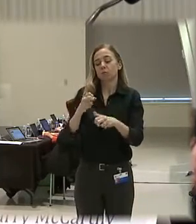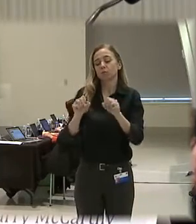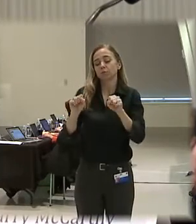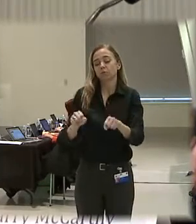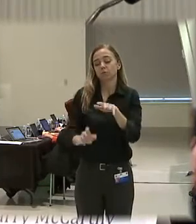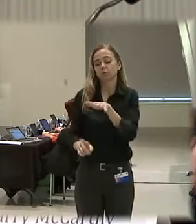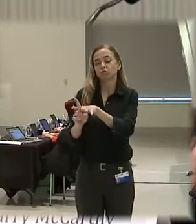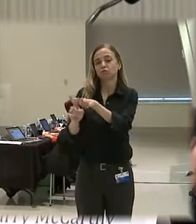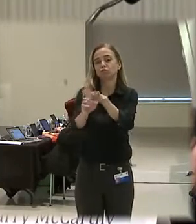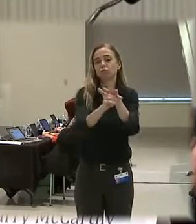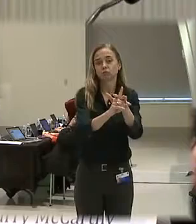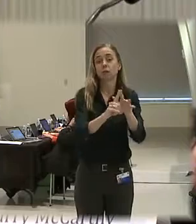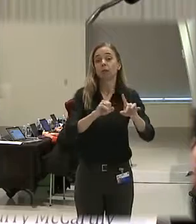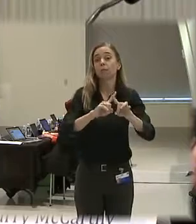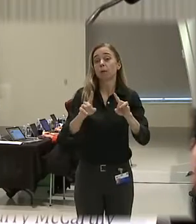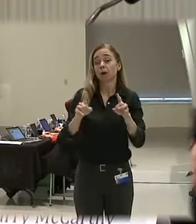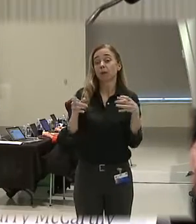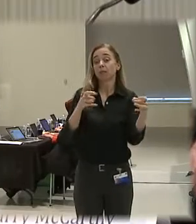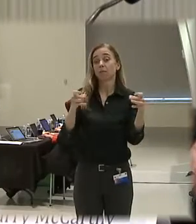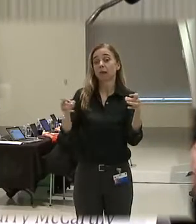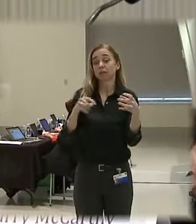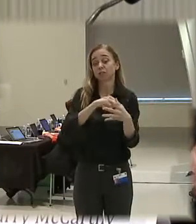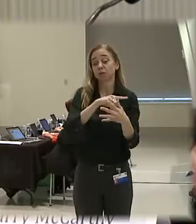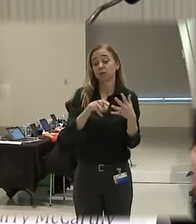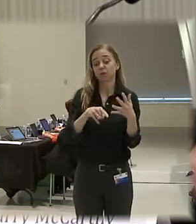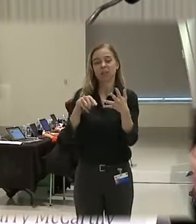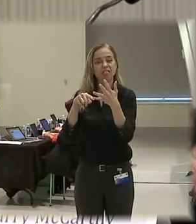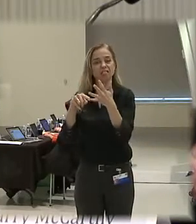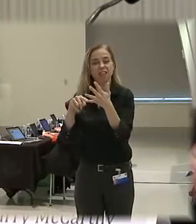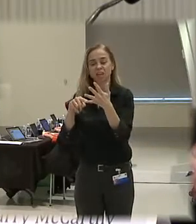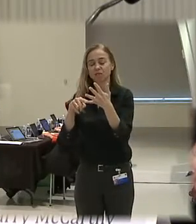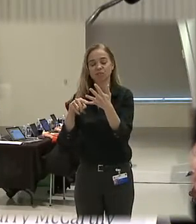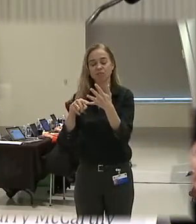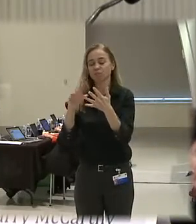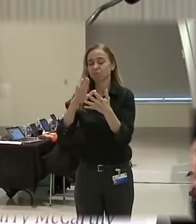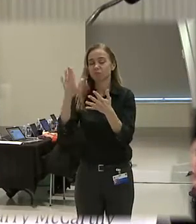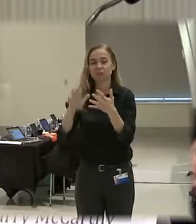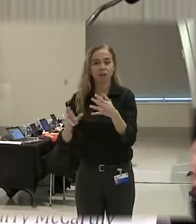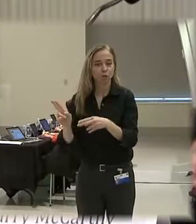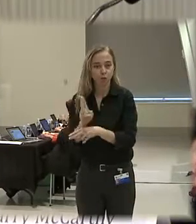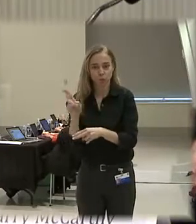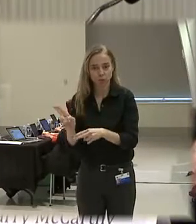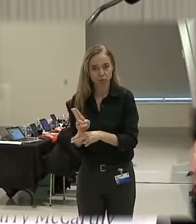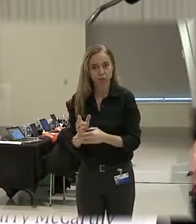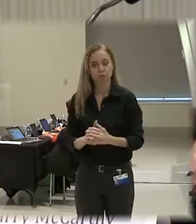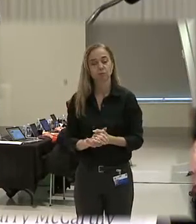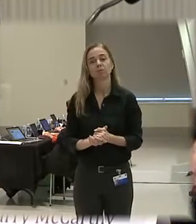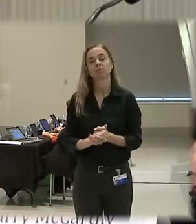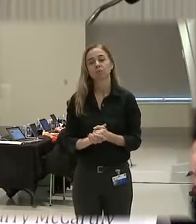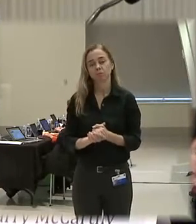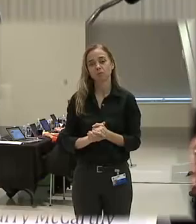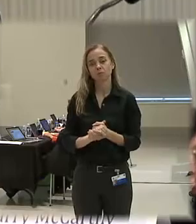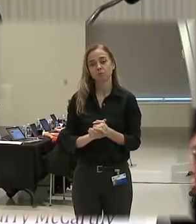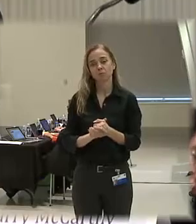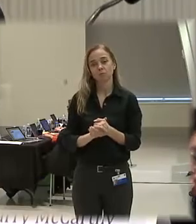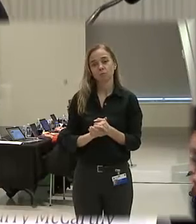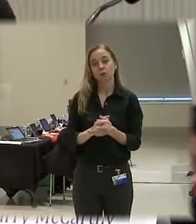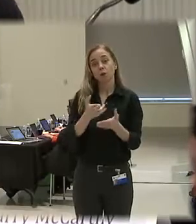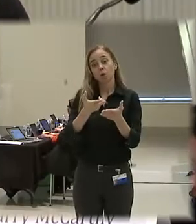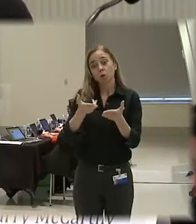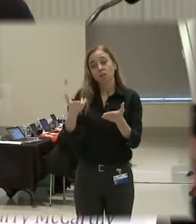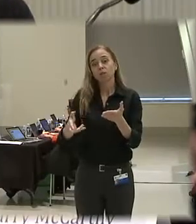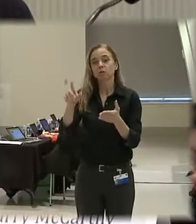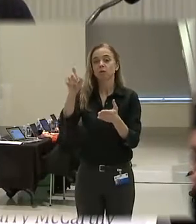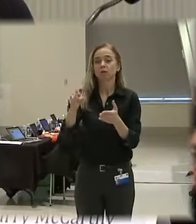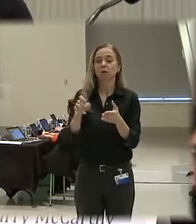fortunately, through the management of all the events, those resources were not used. Your resources need to be fluid